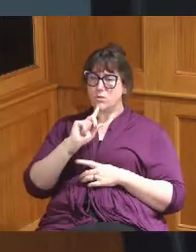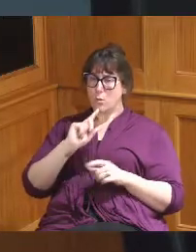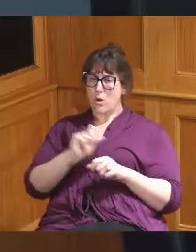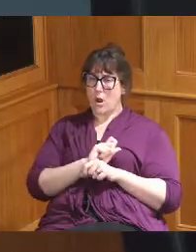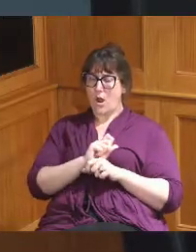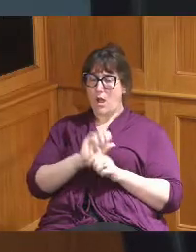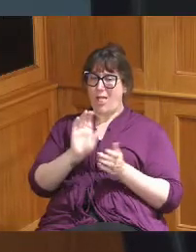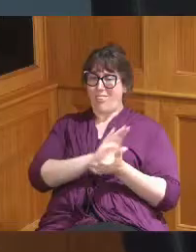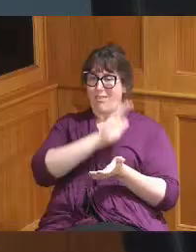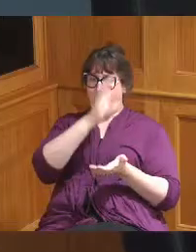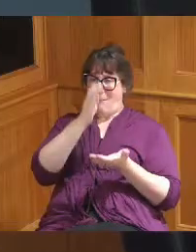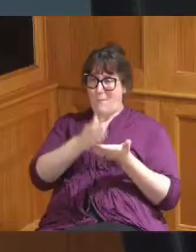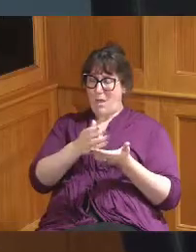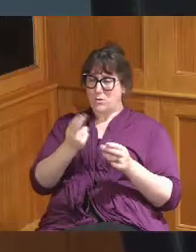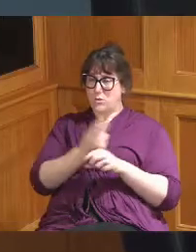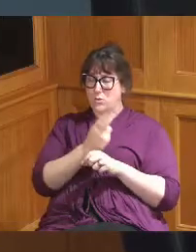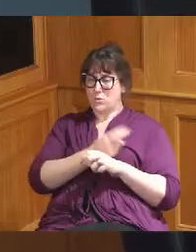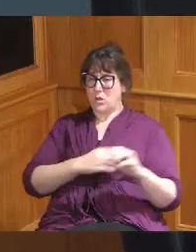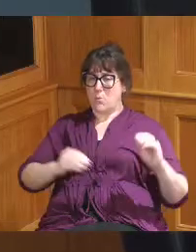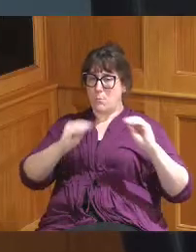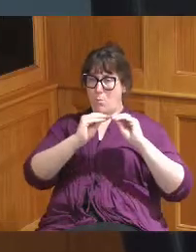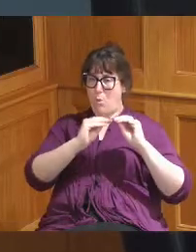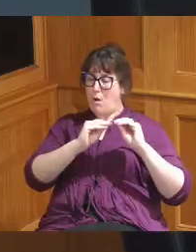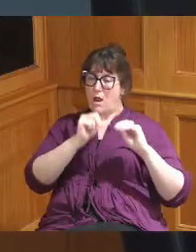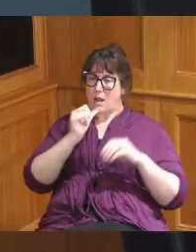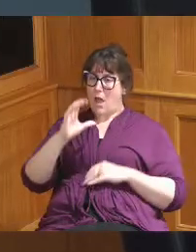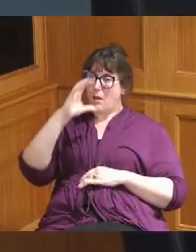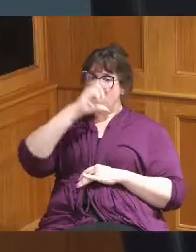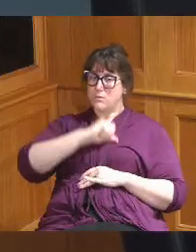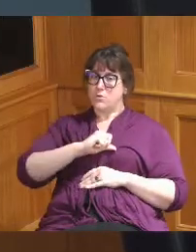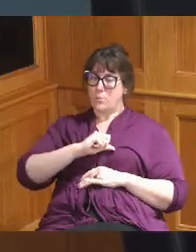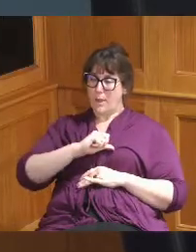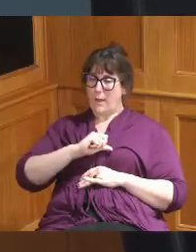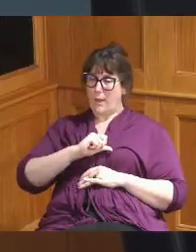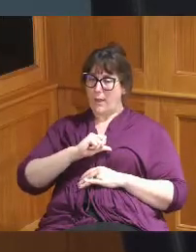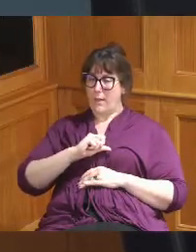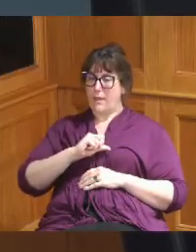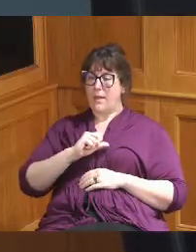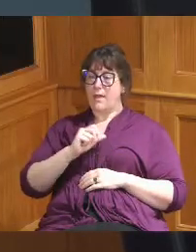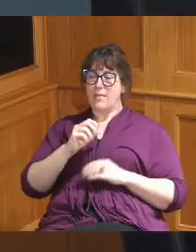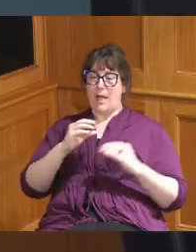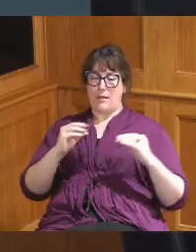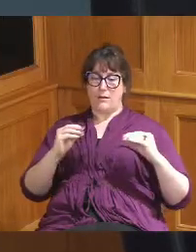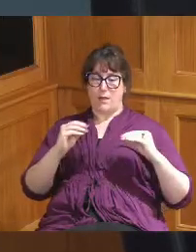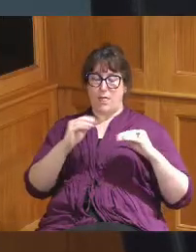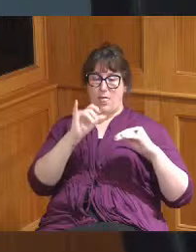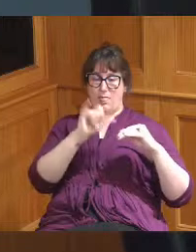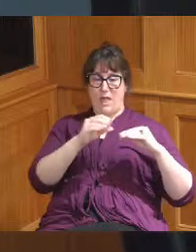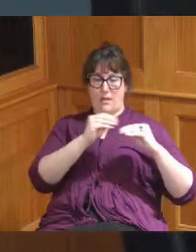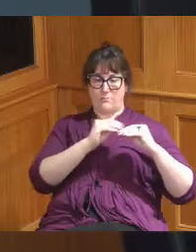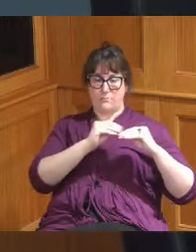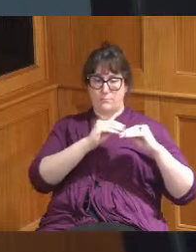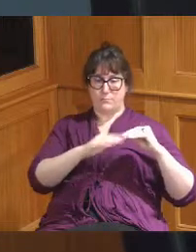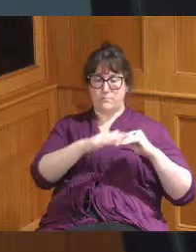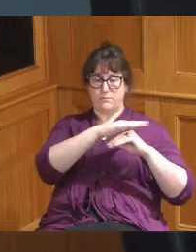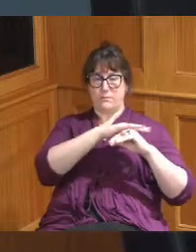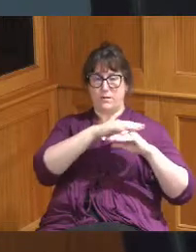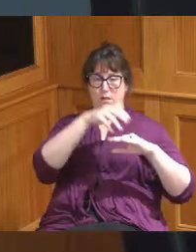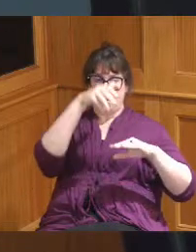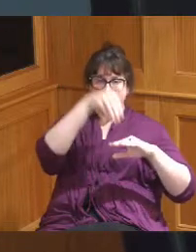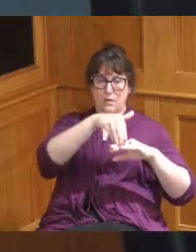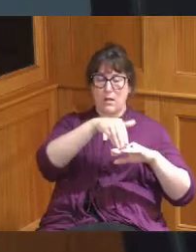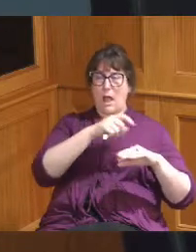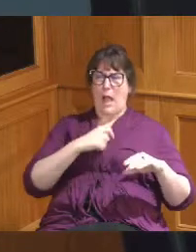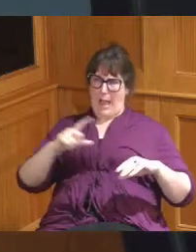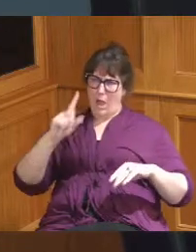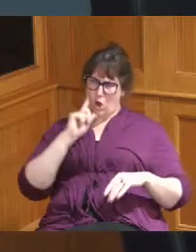to assuming that everybody with a large impervious surface is putting into the system, and it's a combined system. So I heard you loud and